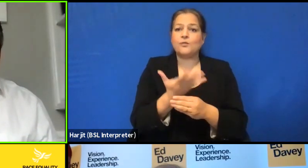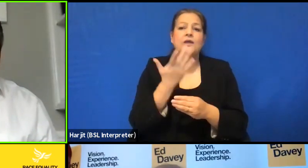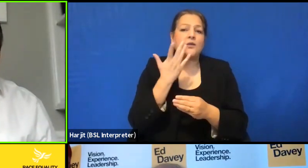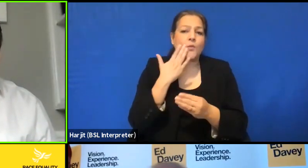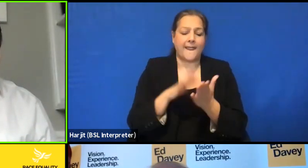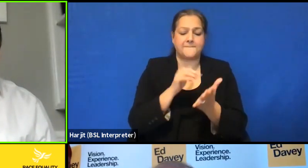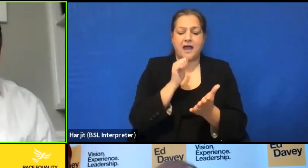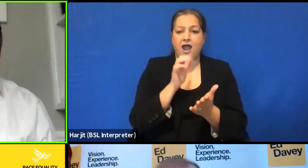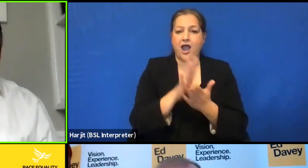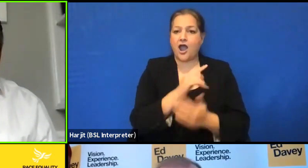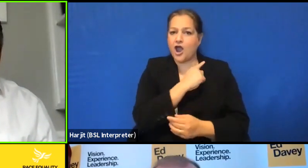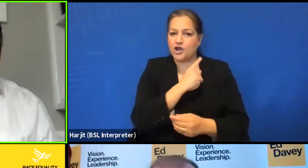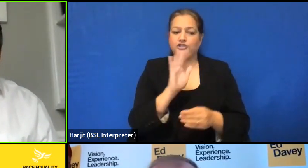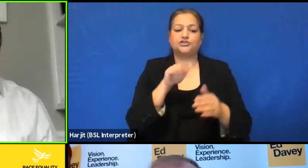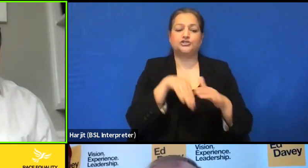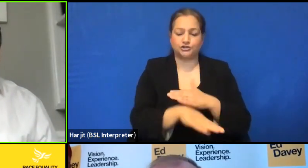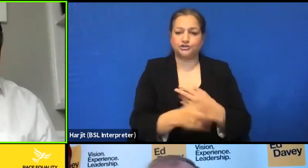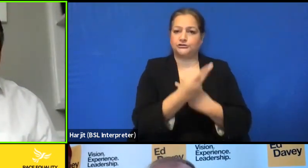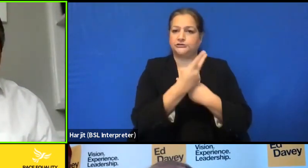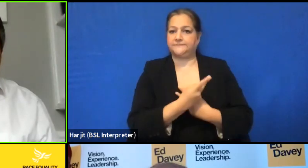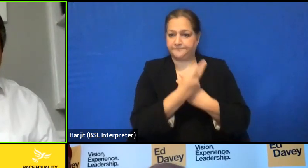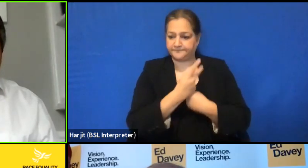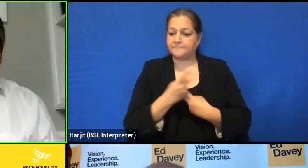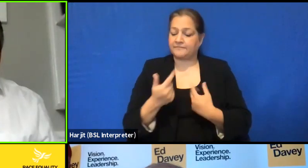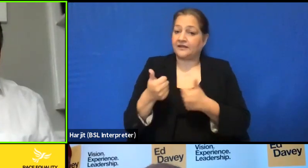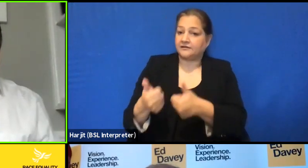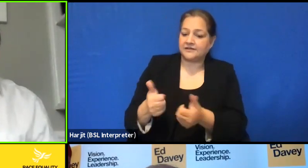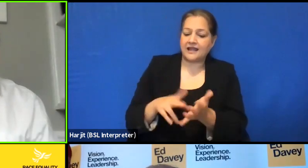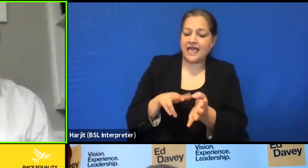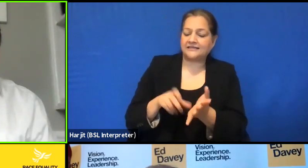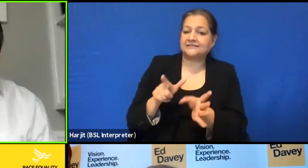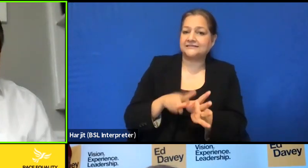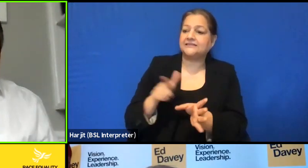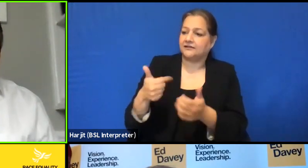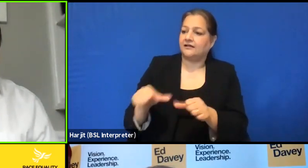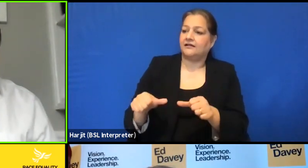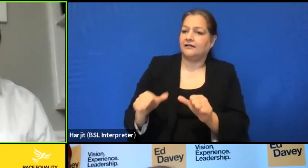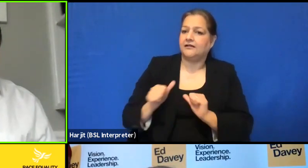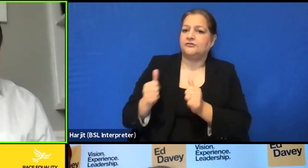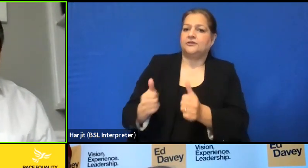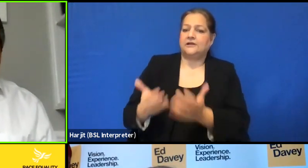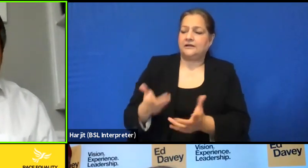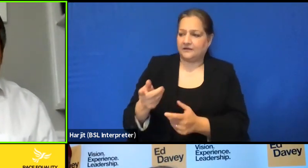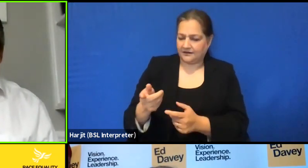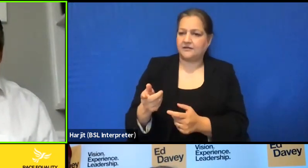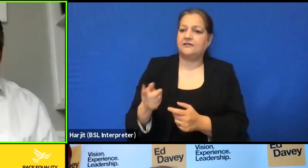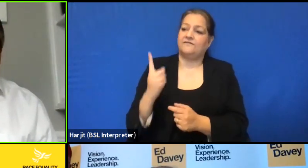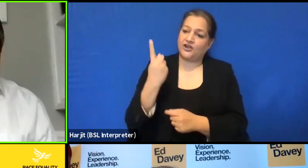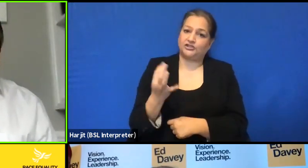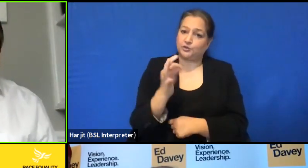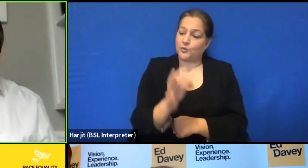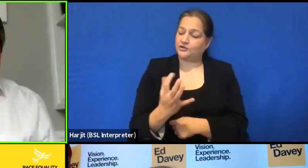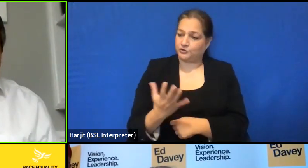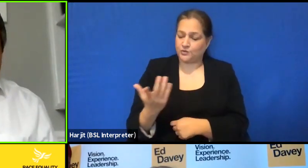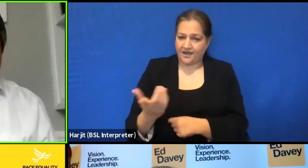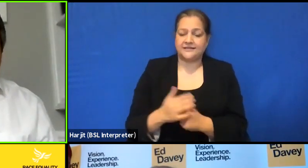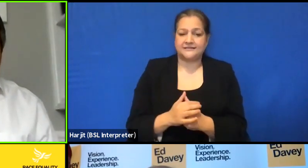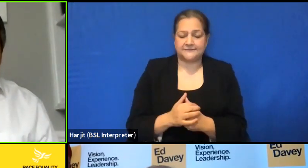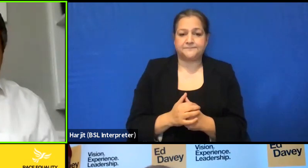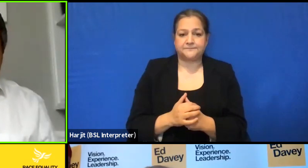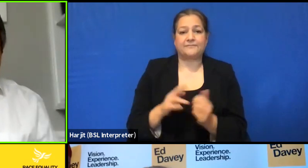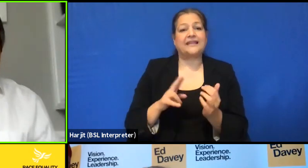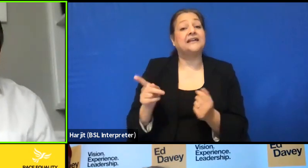it's great, Nancy, that you're back from that experience and here to put the first question tonight. And this is